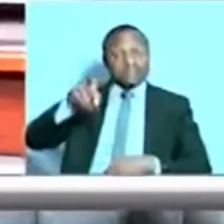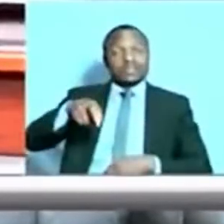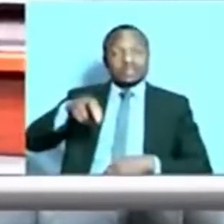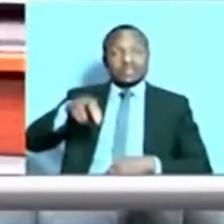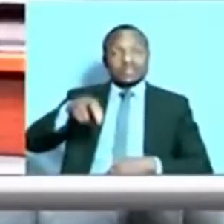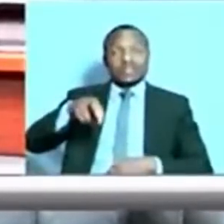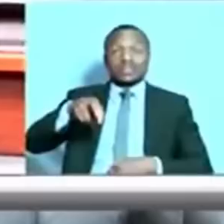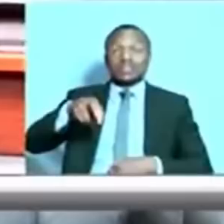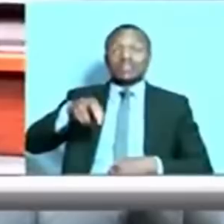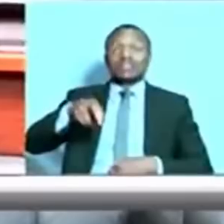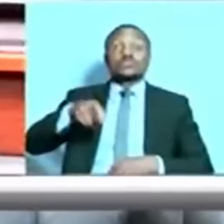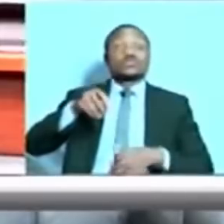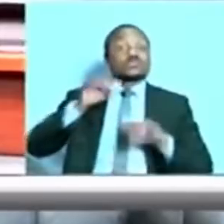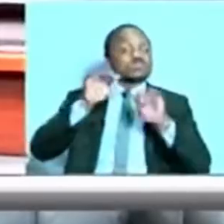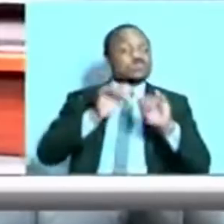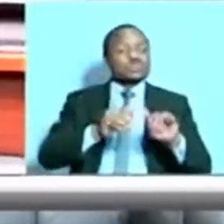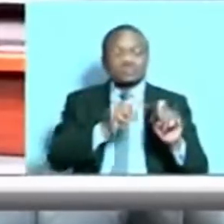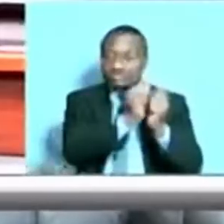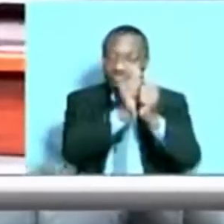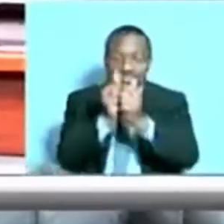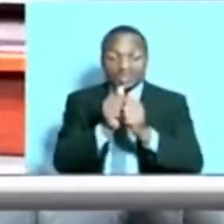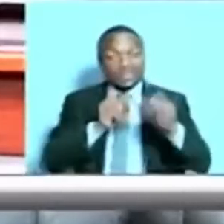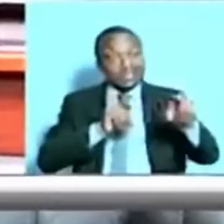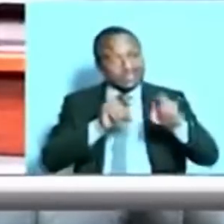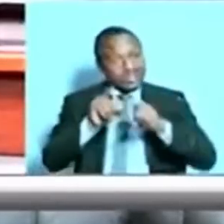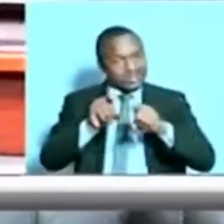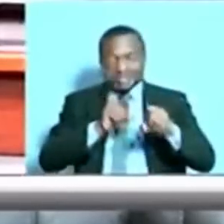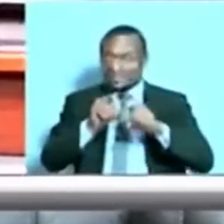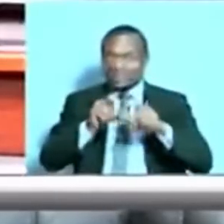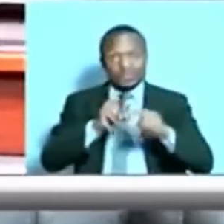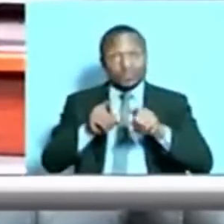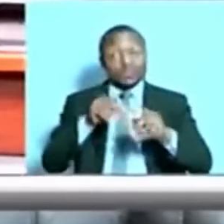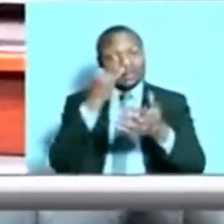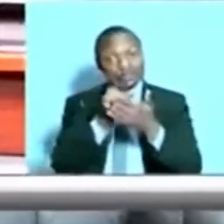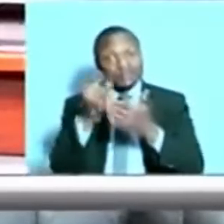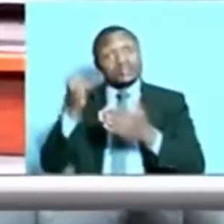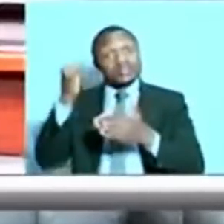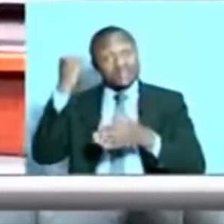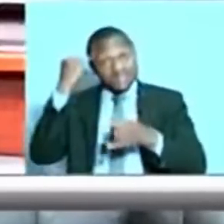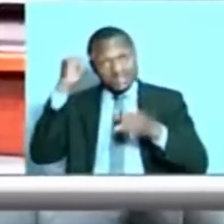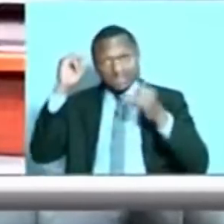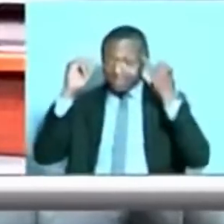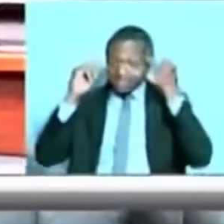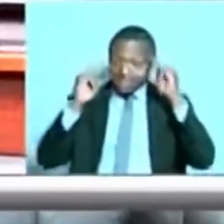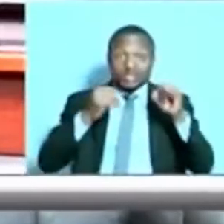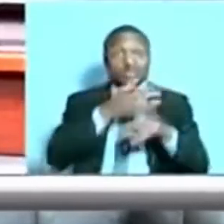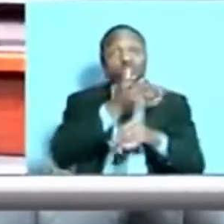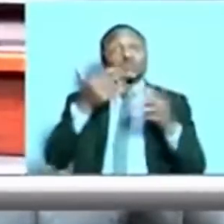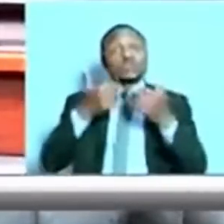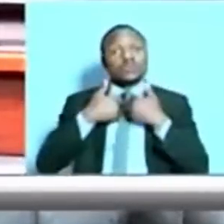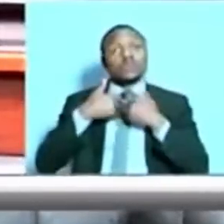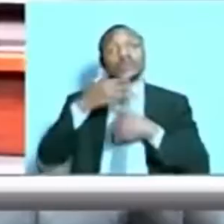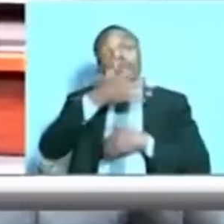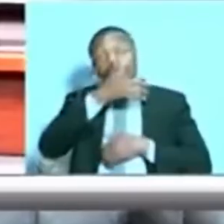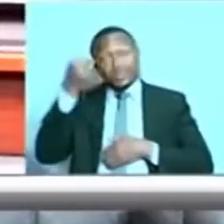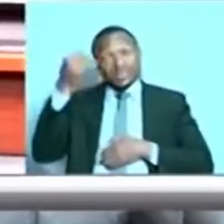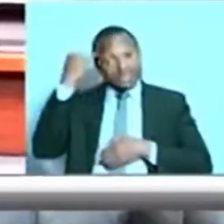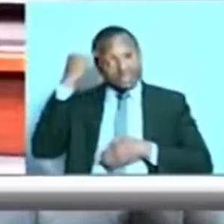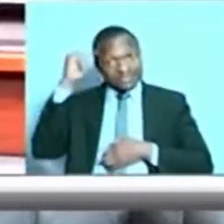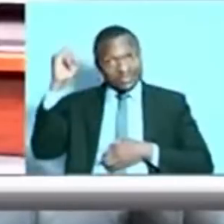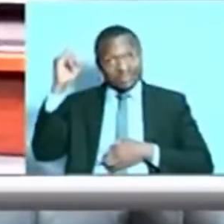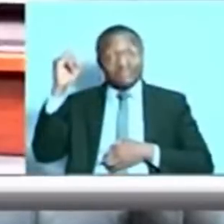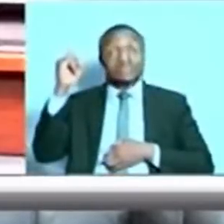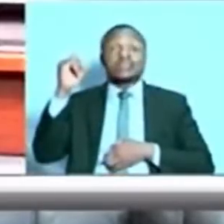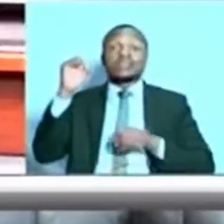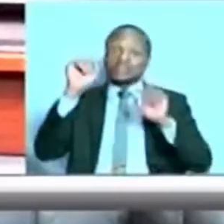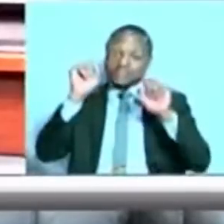coexist and we need to compete on issues and ideas. Those who've got better ideas and ideologies,